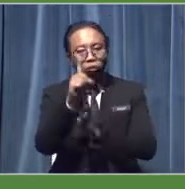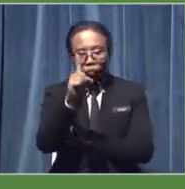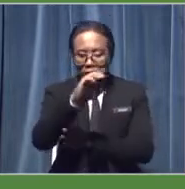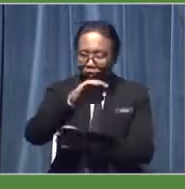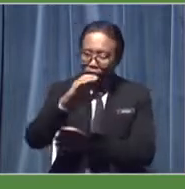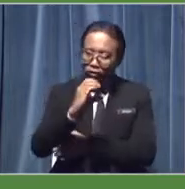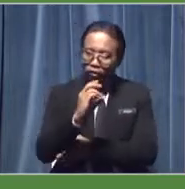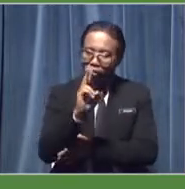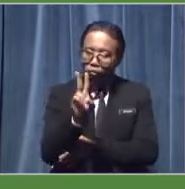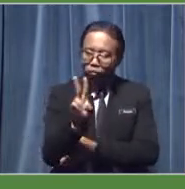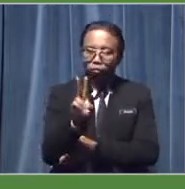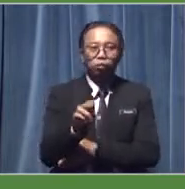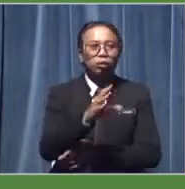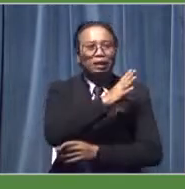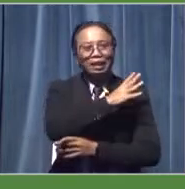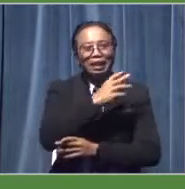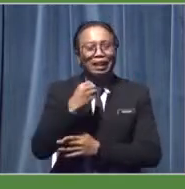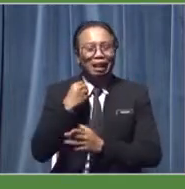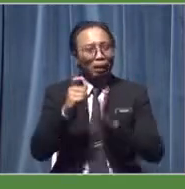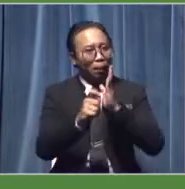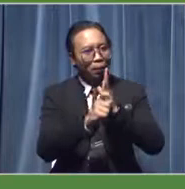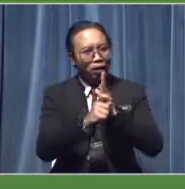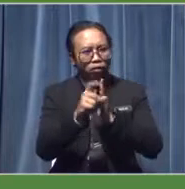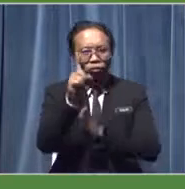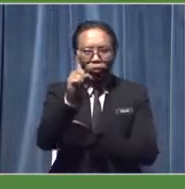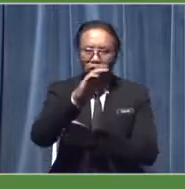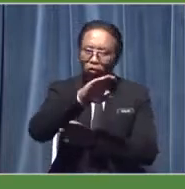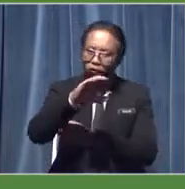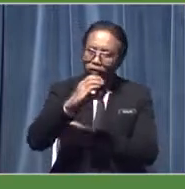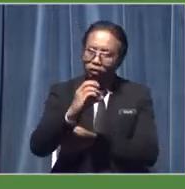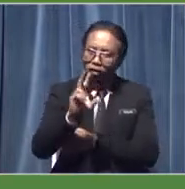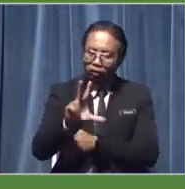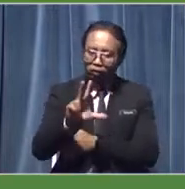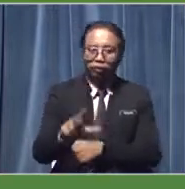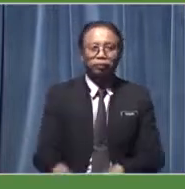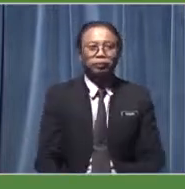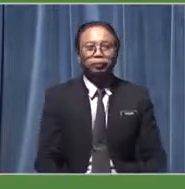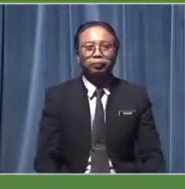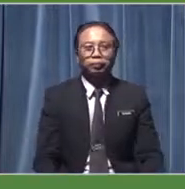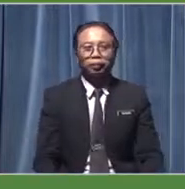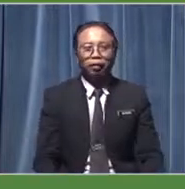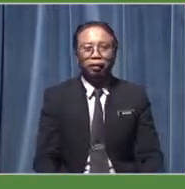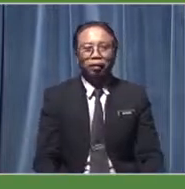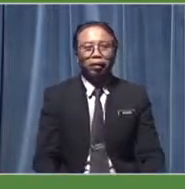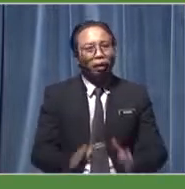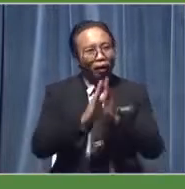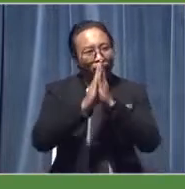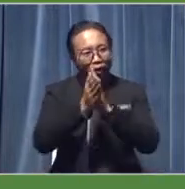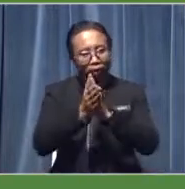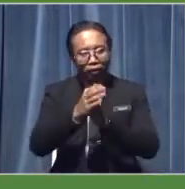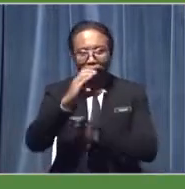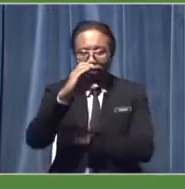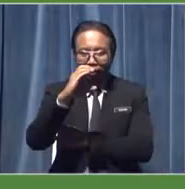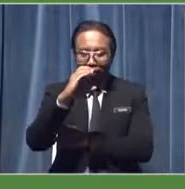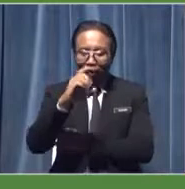over C2 and plus 1 over C3. Hence,